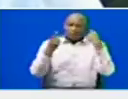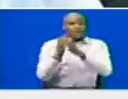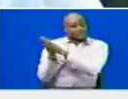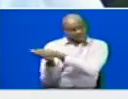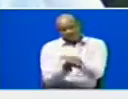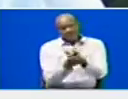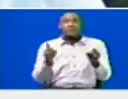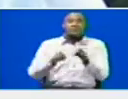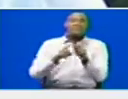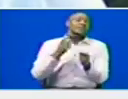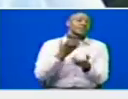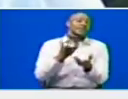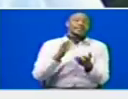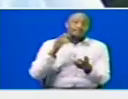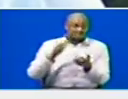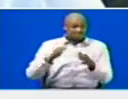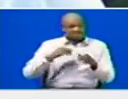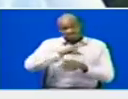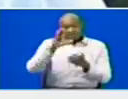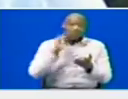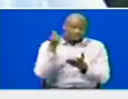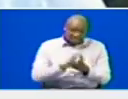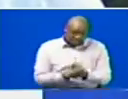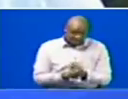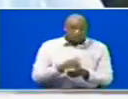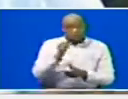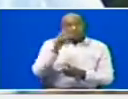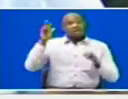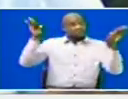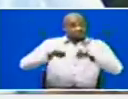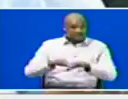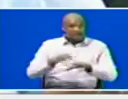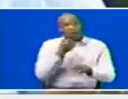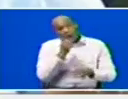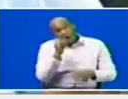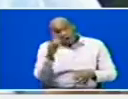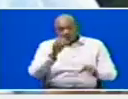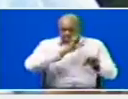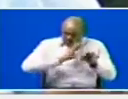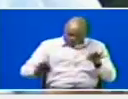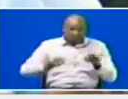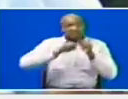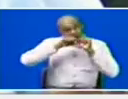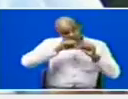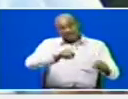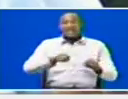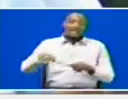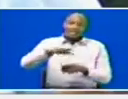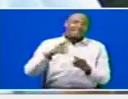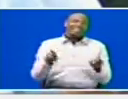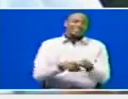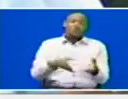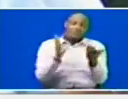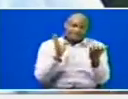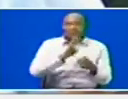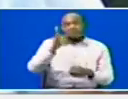central Kenya and the Rift Valley, or setting aflame to acres of sugarcane plantations in